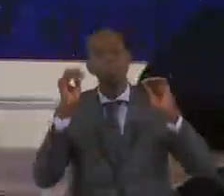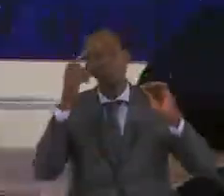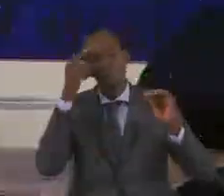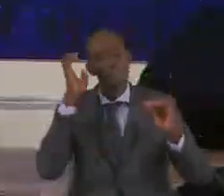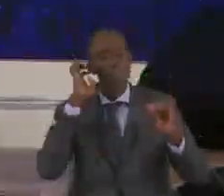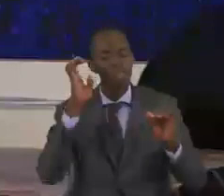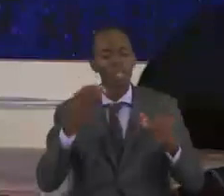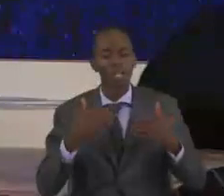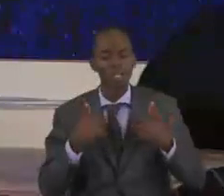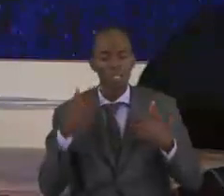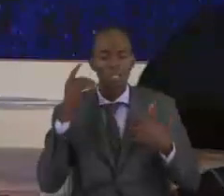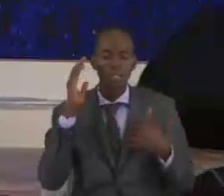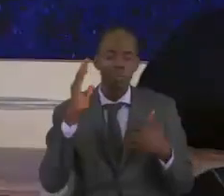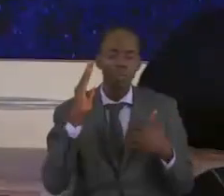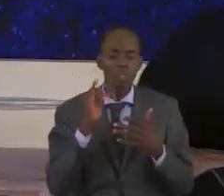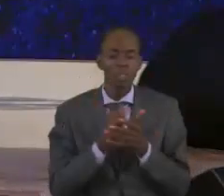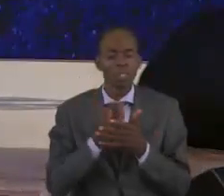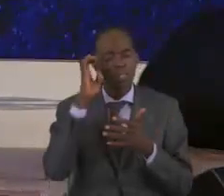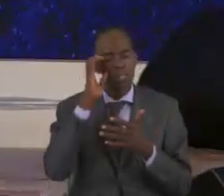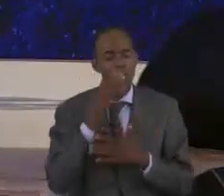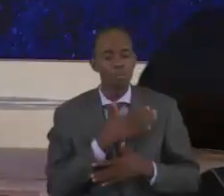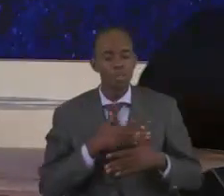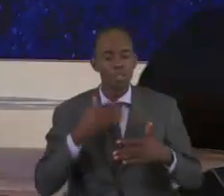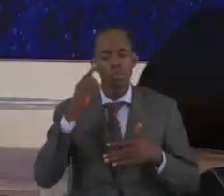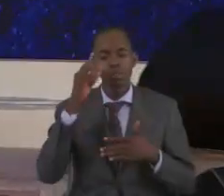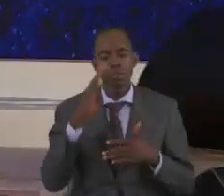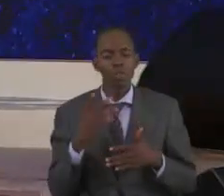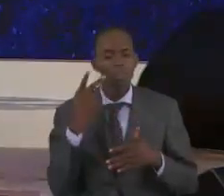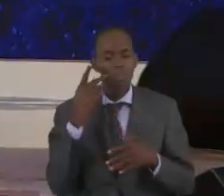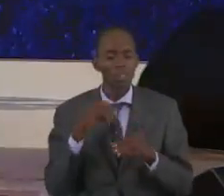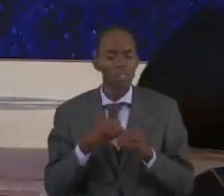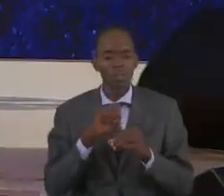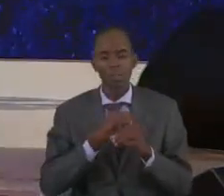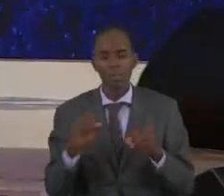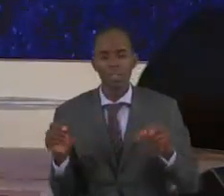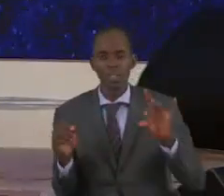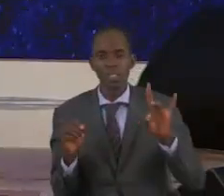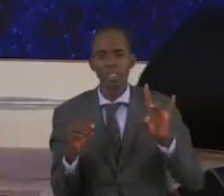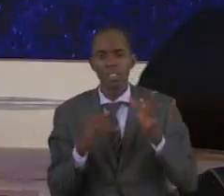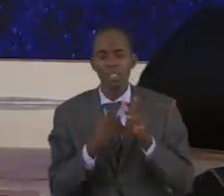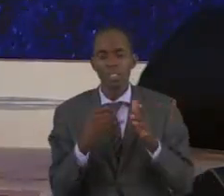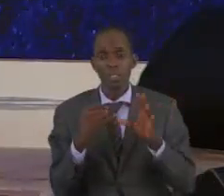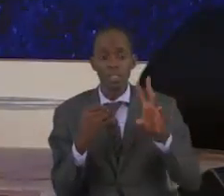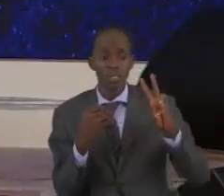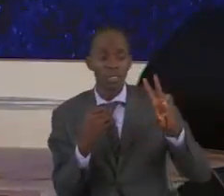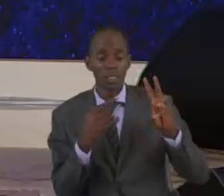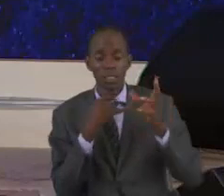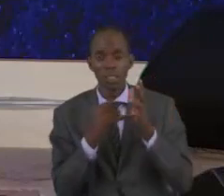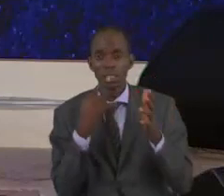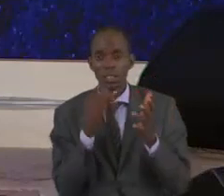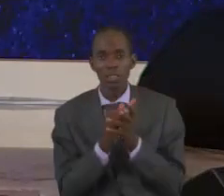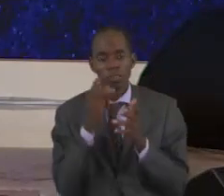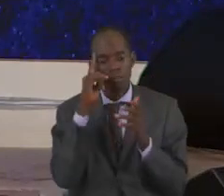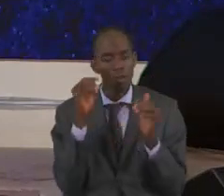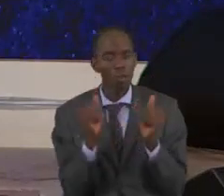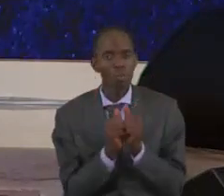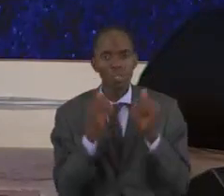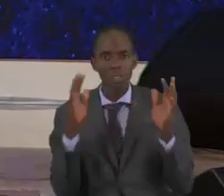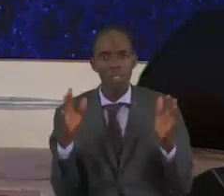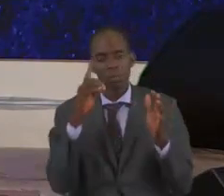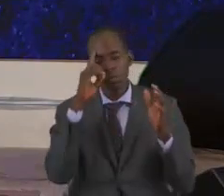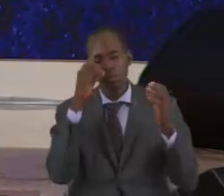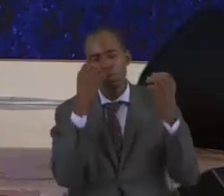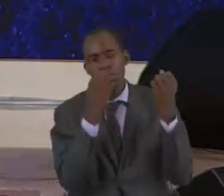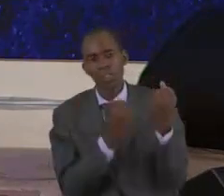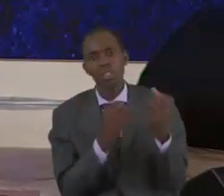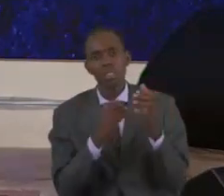In verse 6 tells us, but without faith, it's impossible to please God.